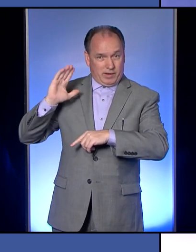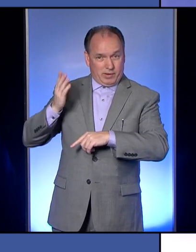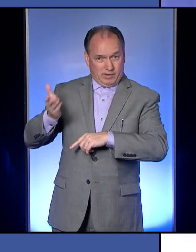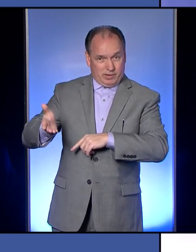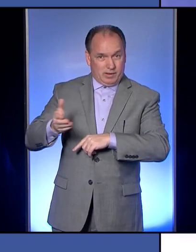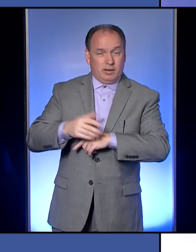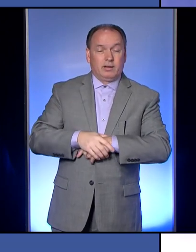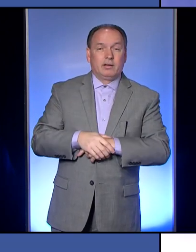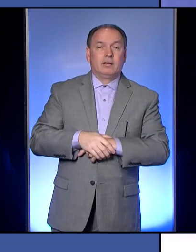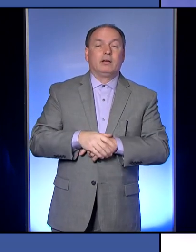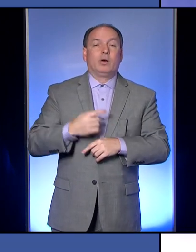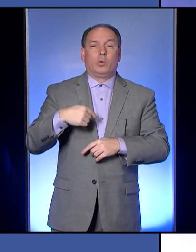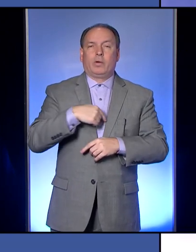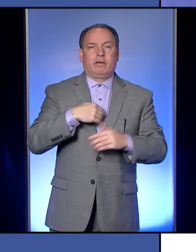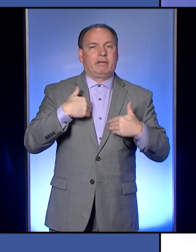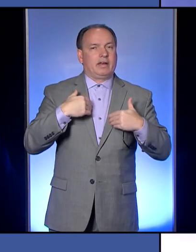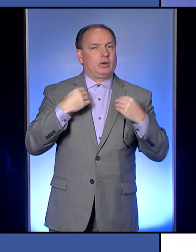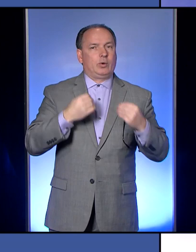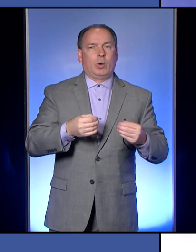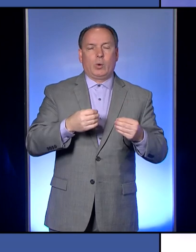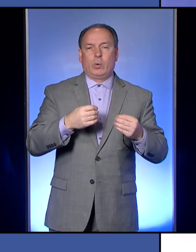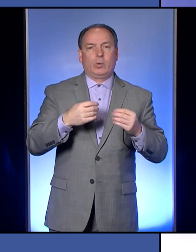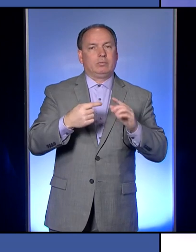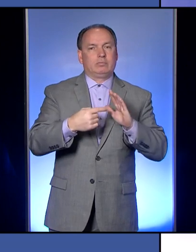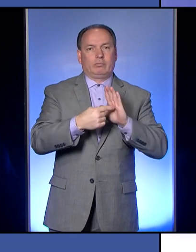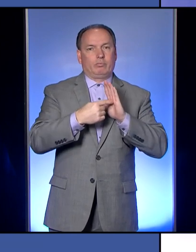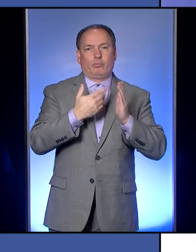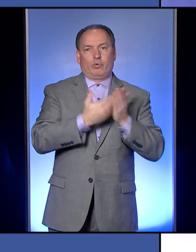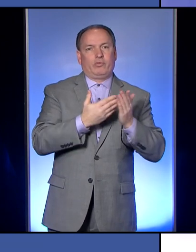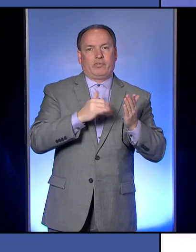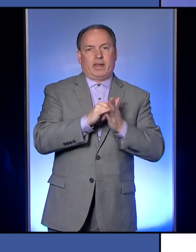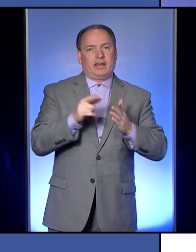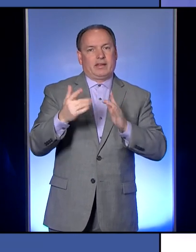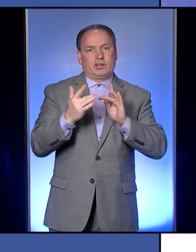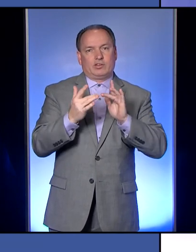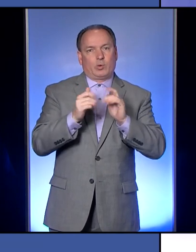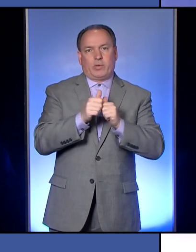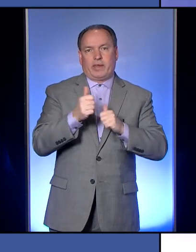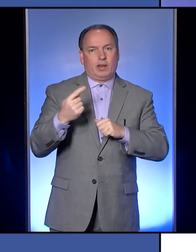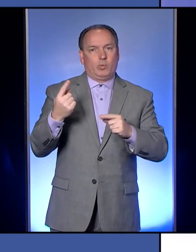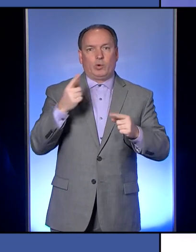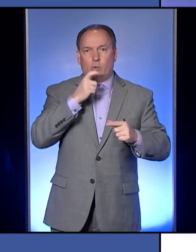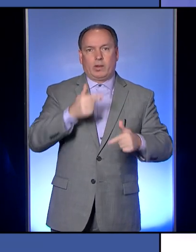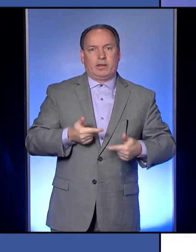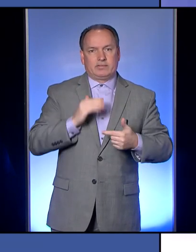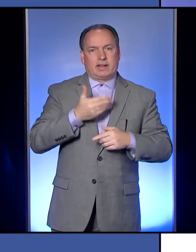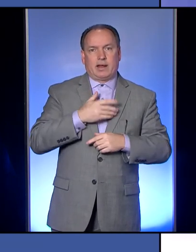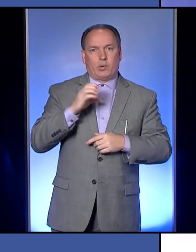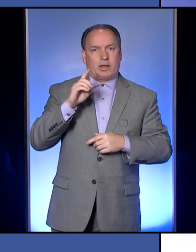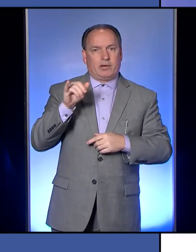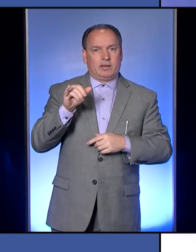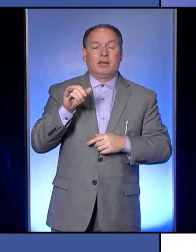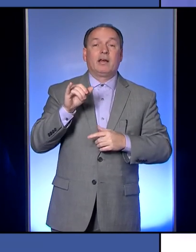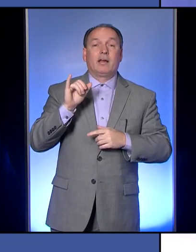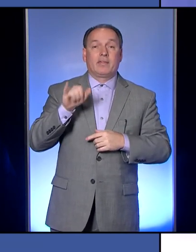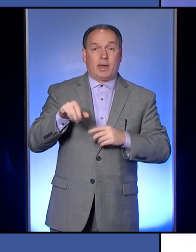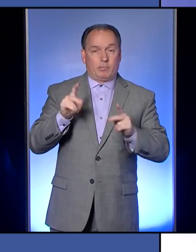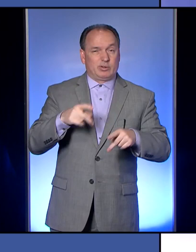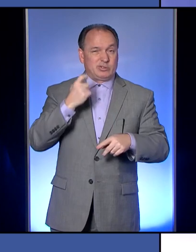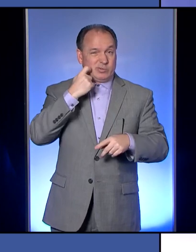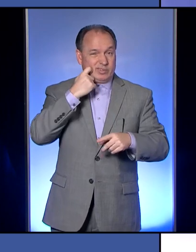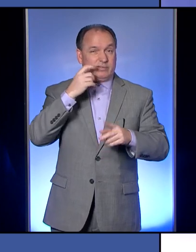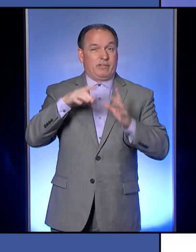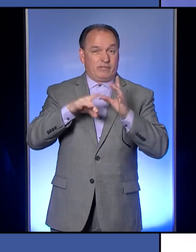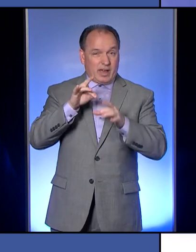had contact with that lives in our county. So again, this person just found out